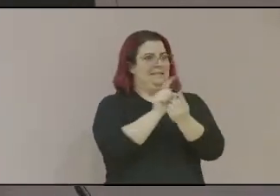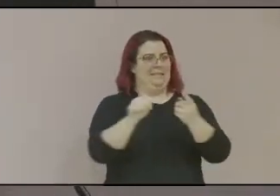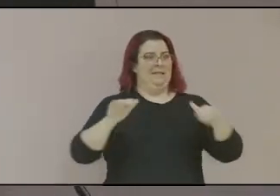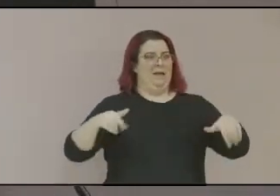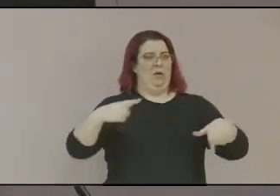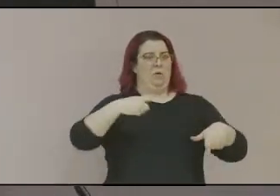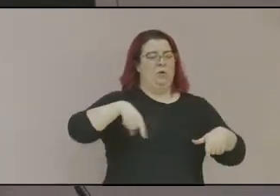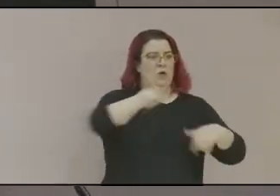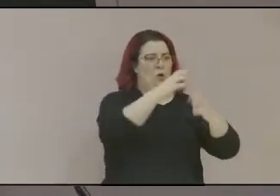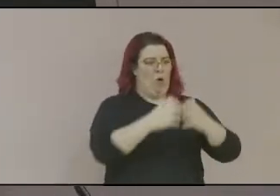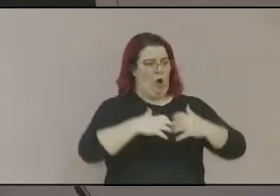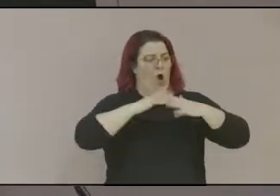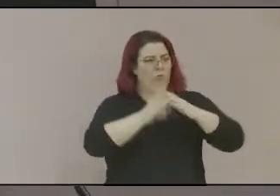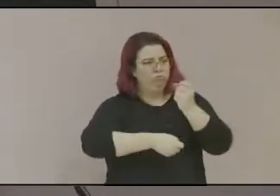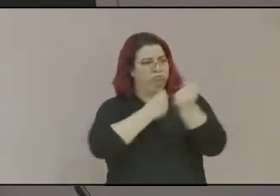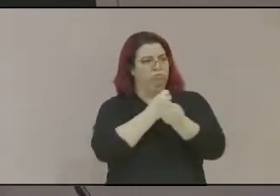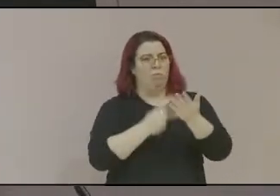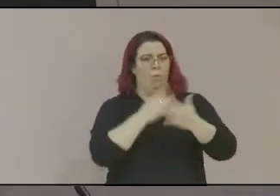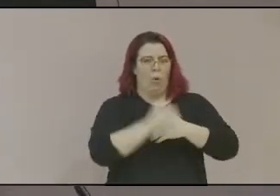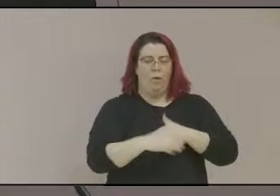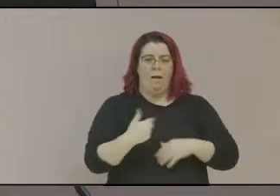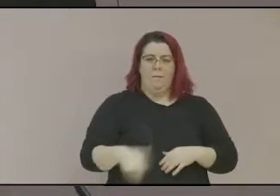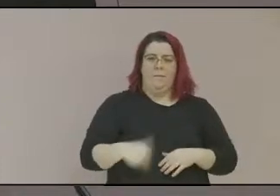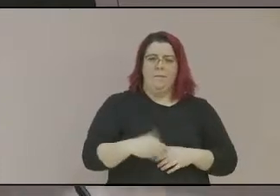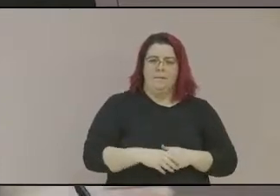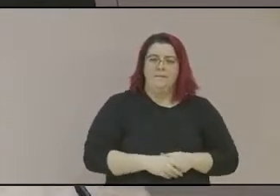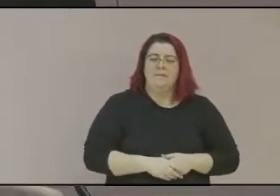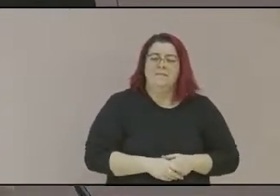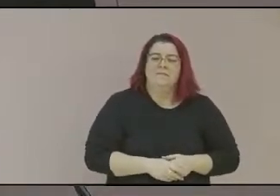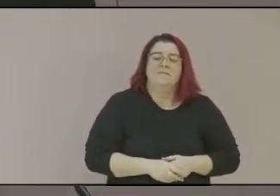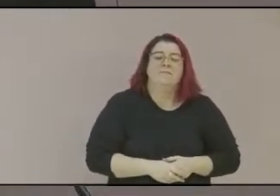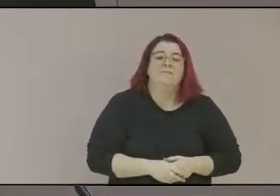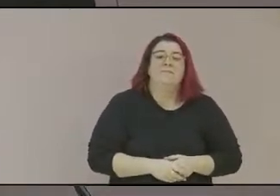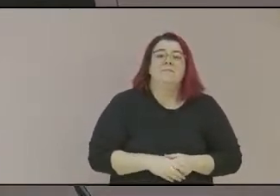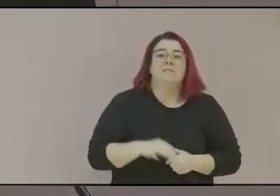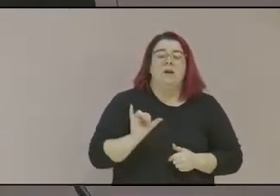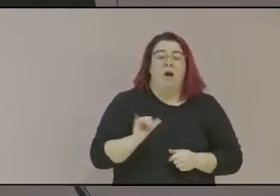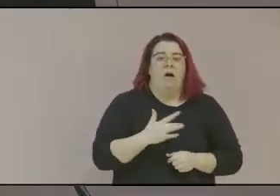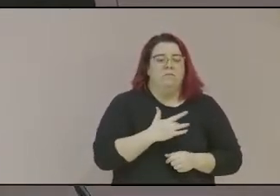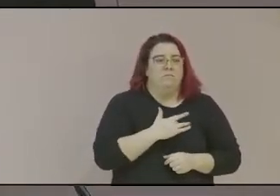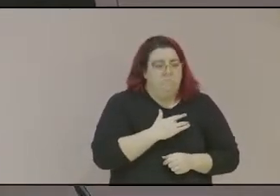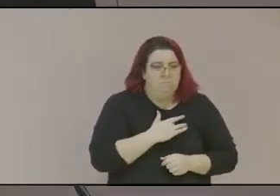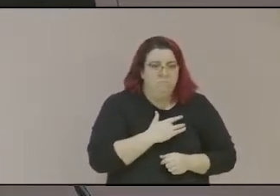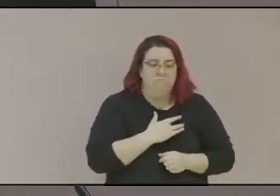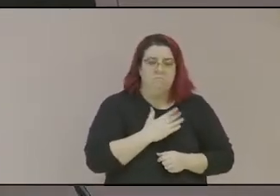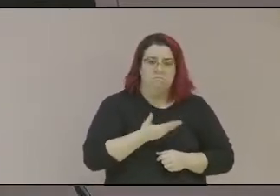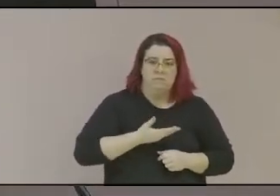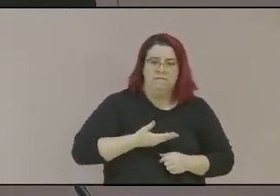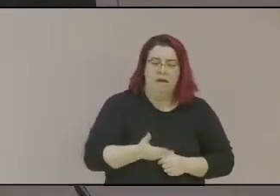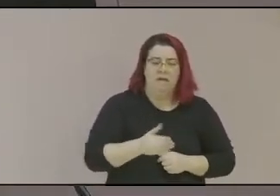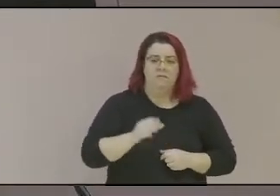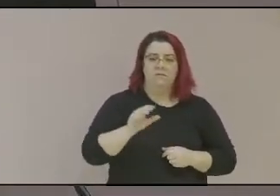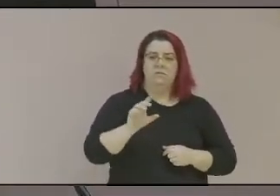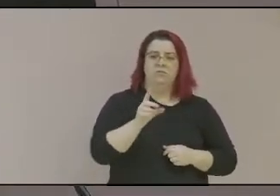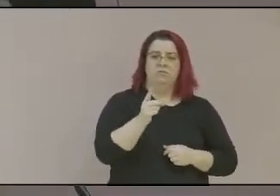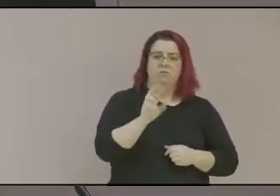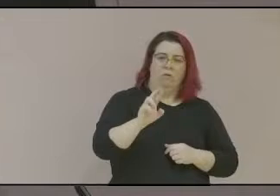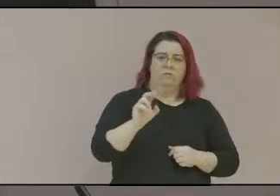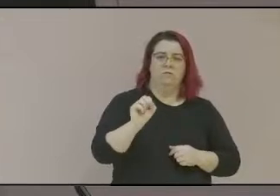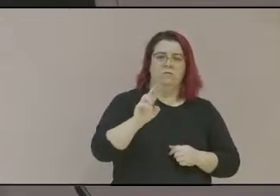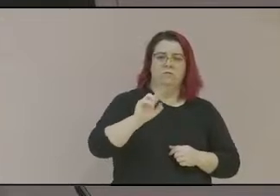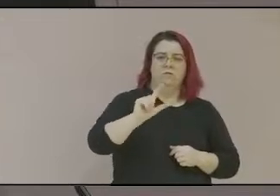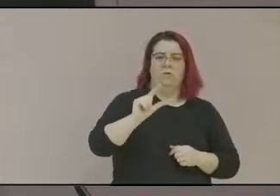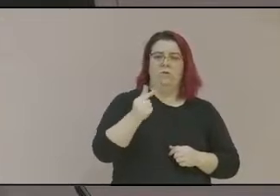is. And it's really an honor to be giving the Saul Green Memorial Lecture this year, as it's